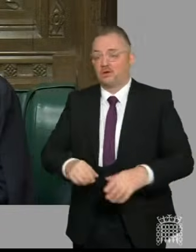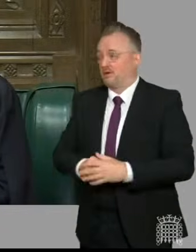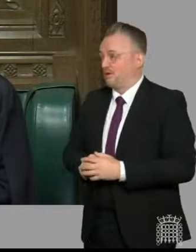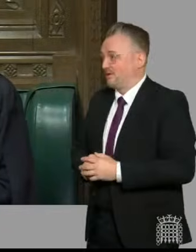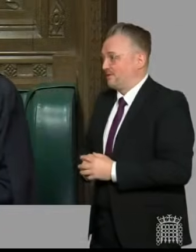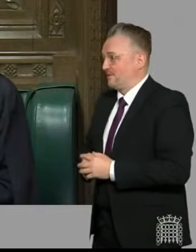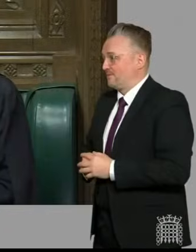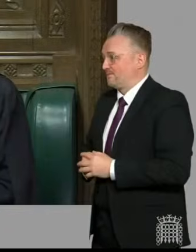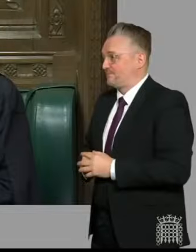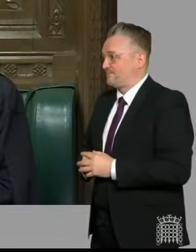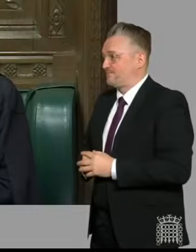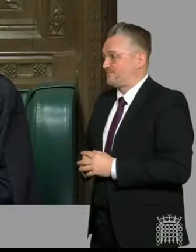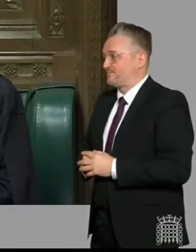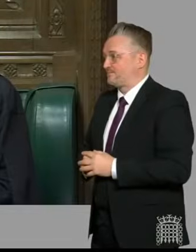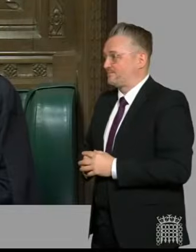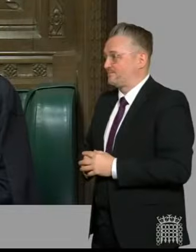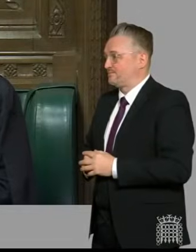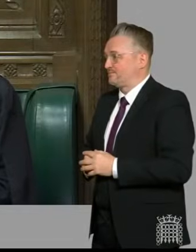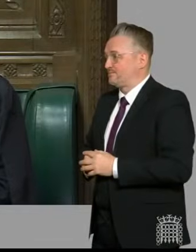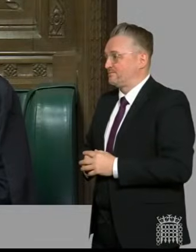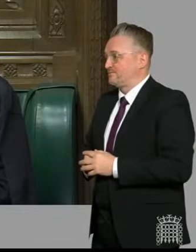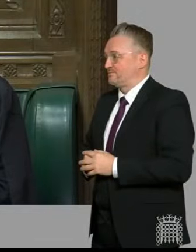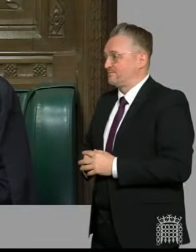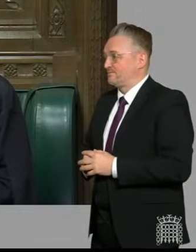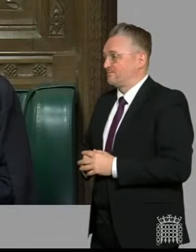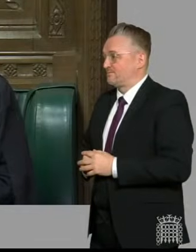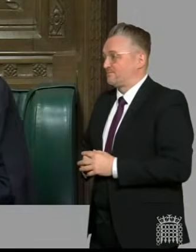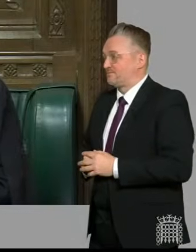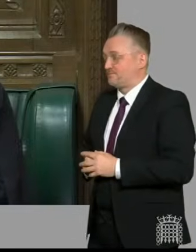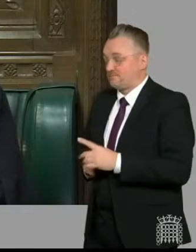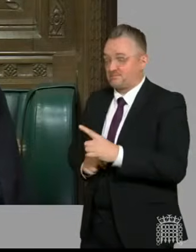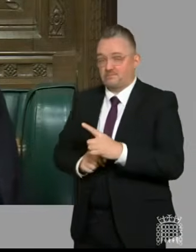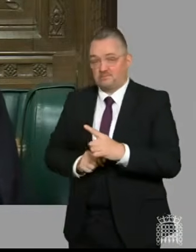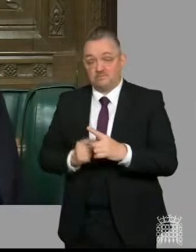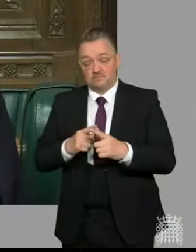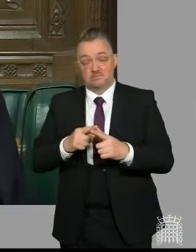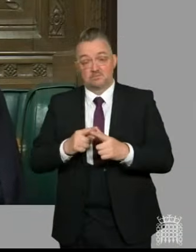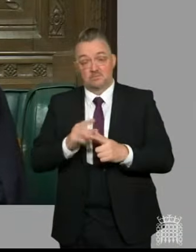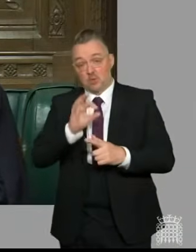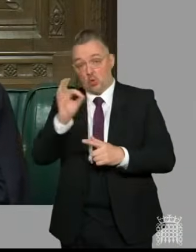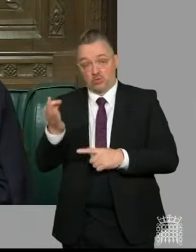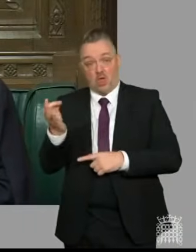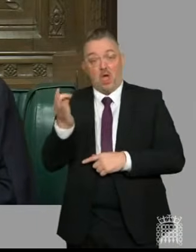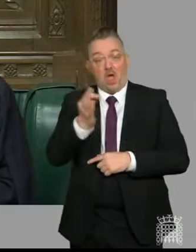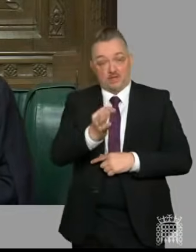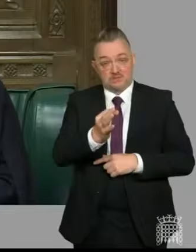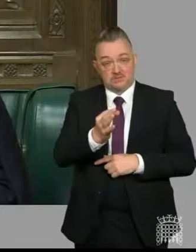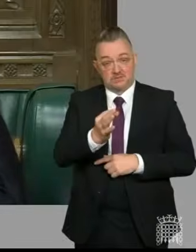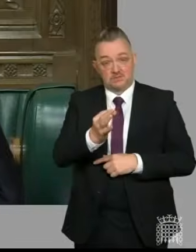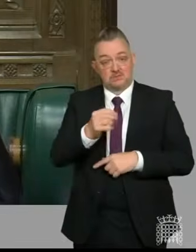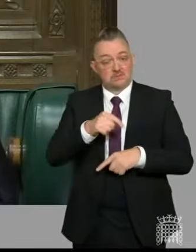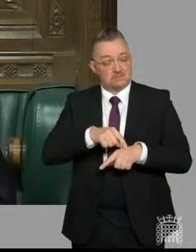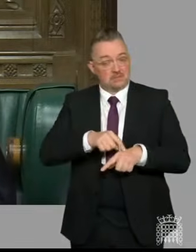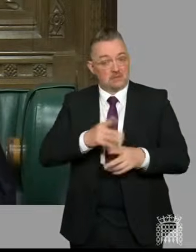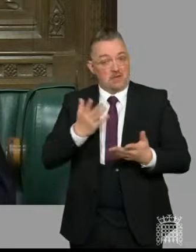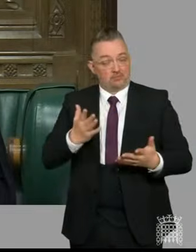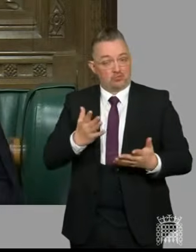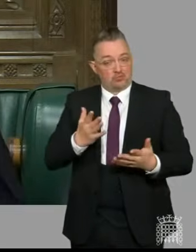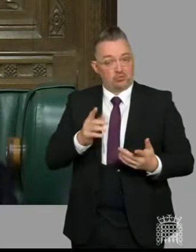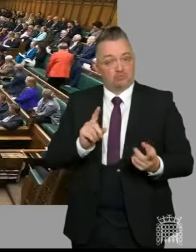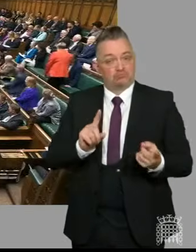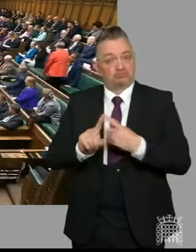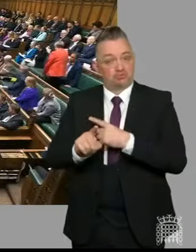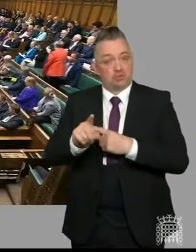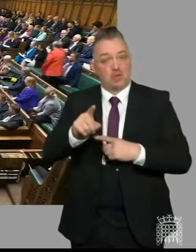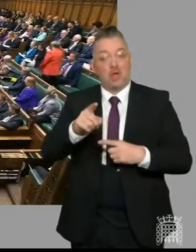There is a question to be asked, and there is a time in which we ask it. I suggest he puts in for an adjournment debate. I'm sure you've got the